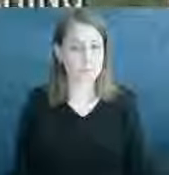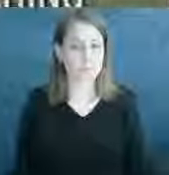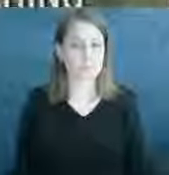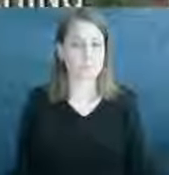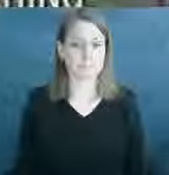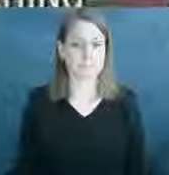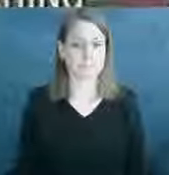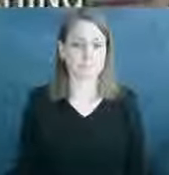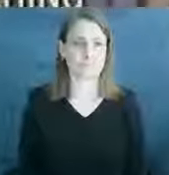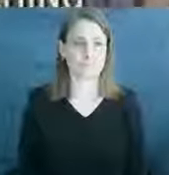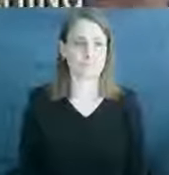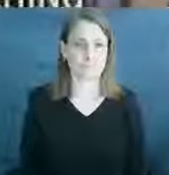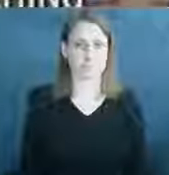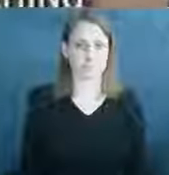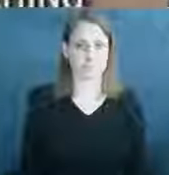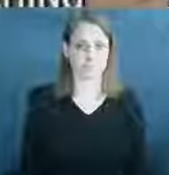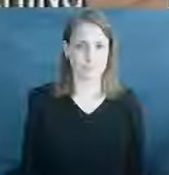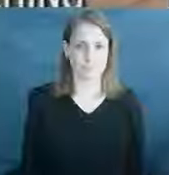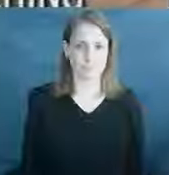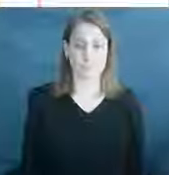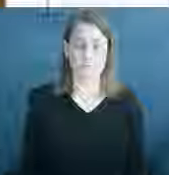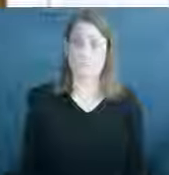You're looking for capitals?